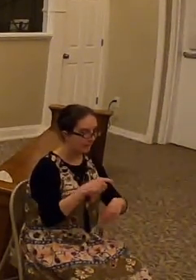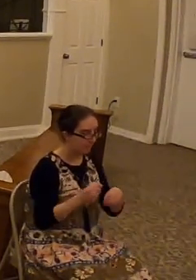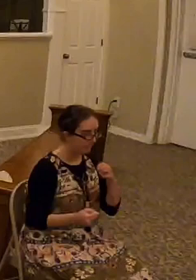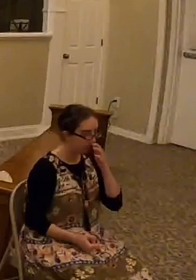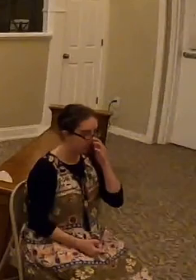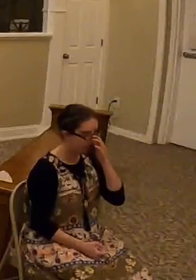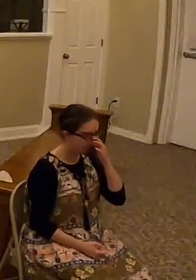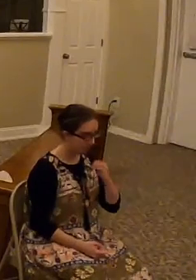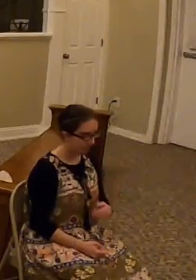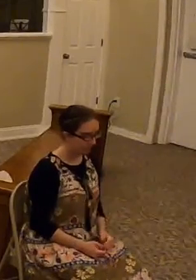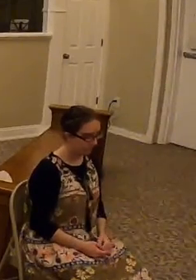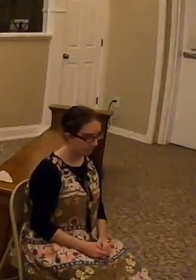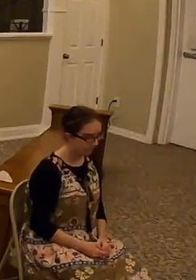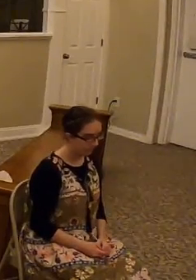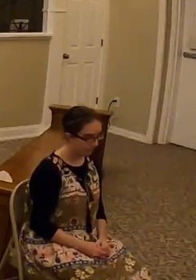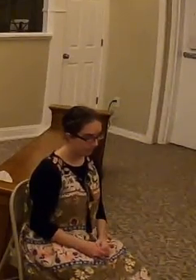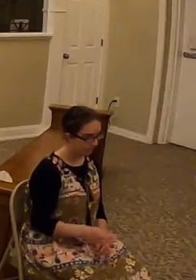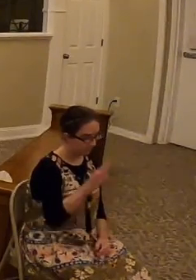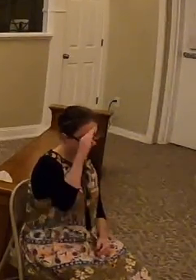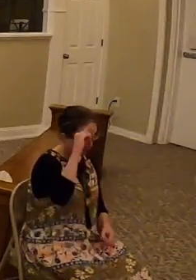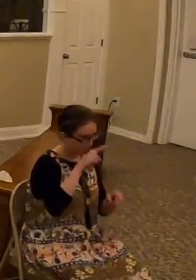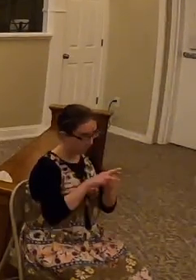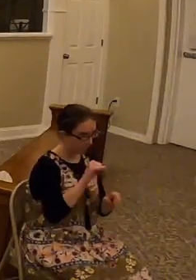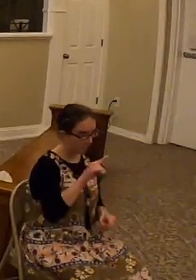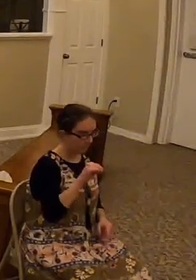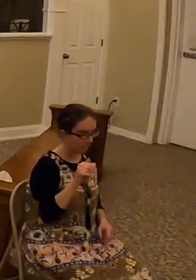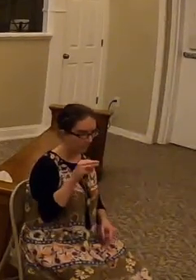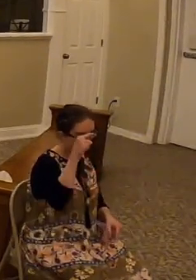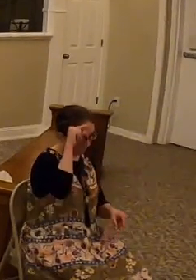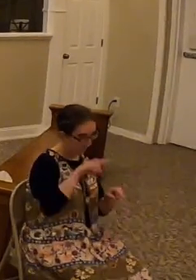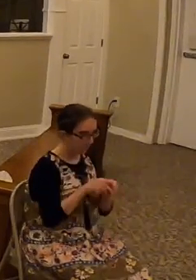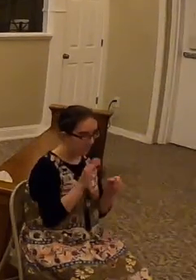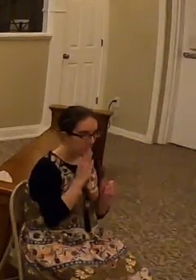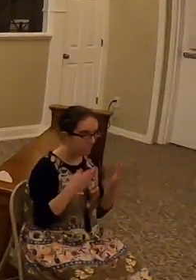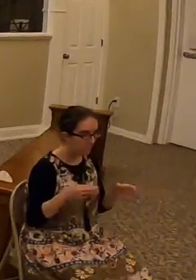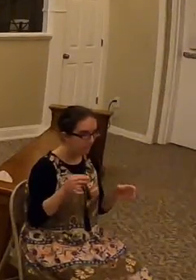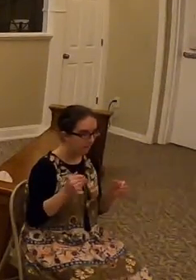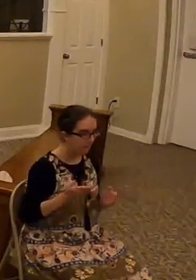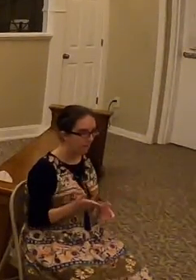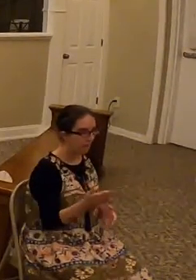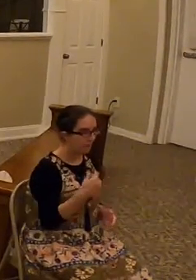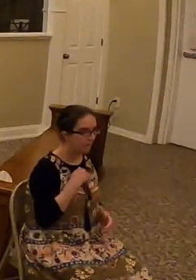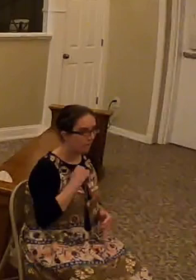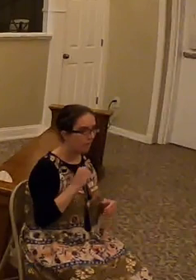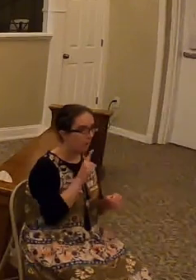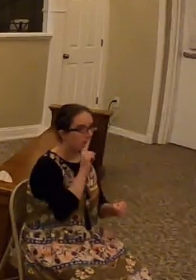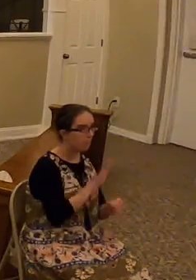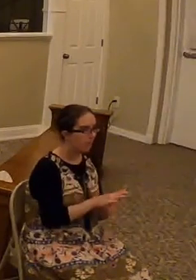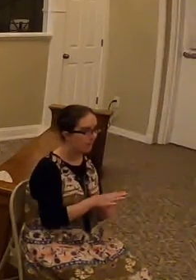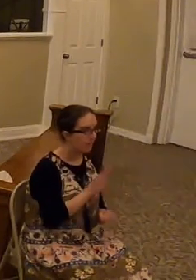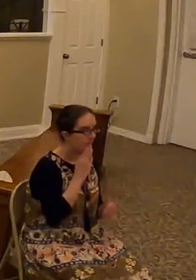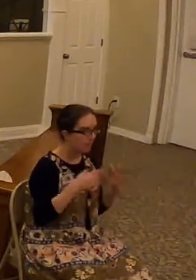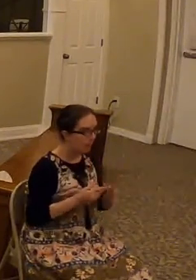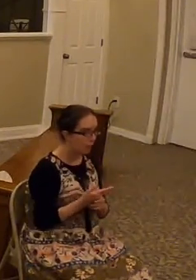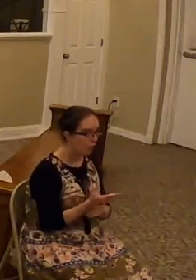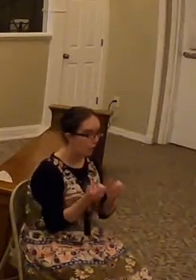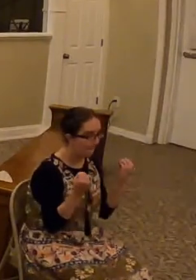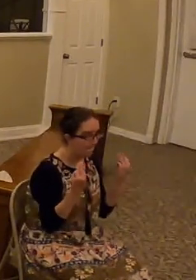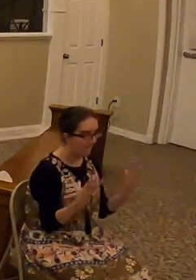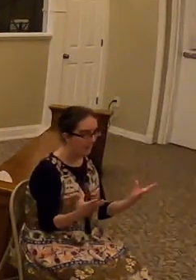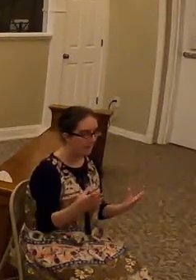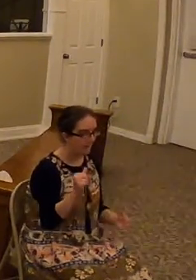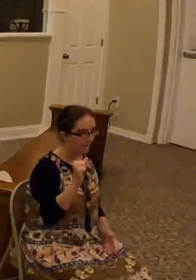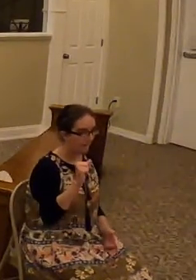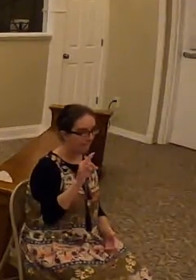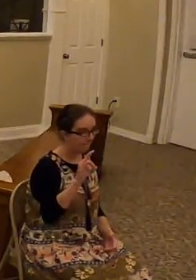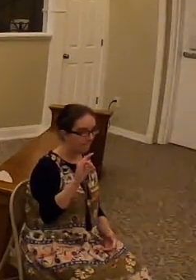Come on, brother. Amen. Yes. Brother Williams is backing me up back there because he's been in this a lot longer than I have. And I can promise you he's been through a lot of afflictions